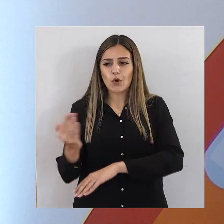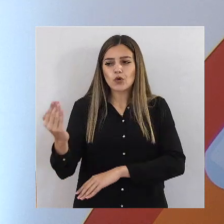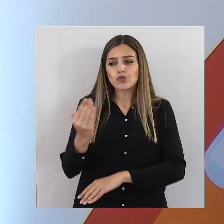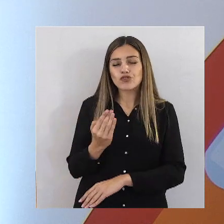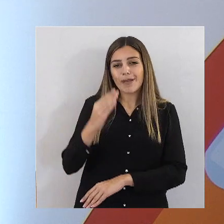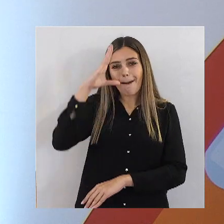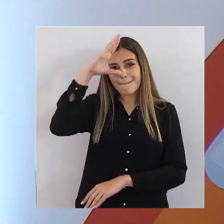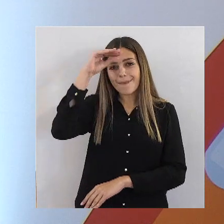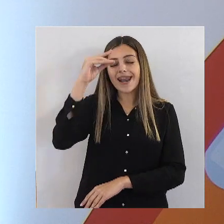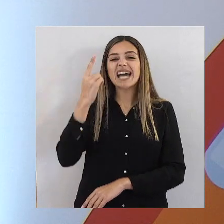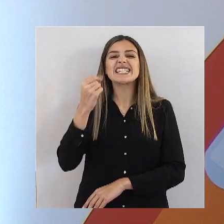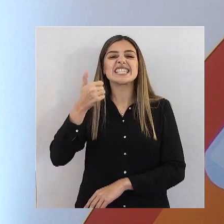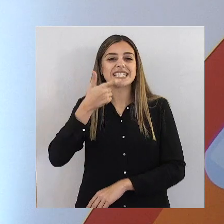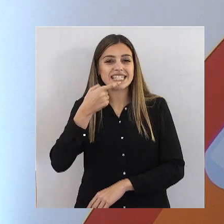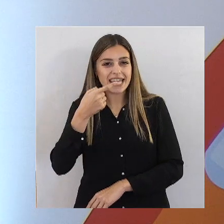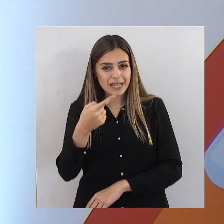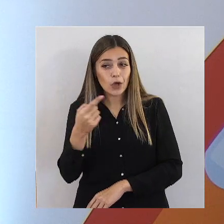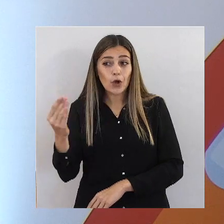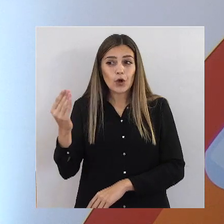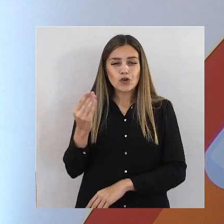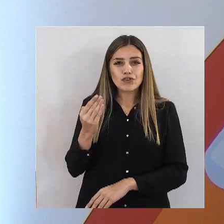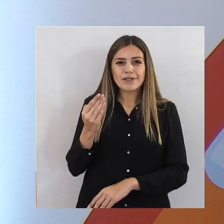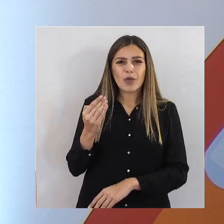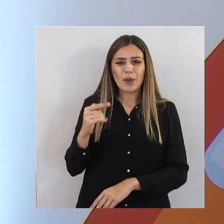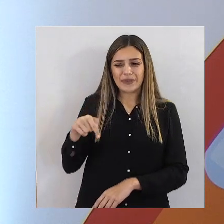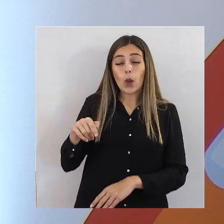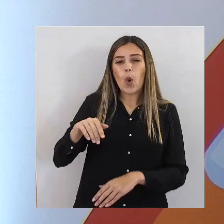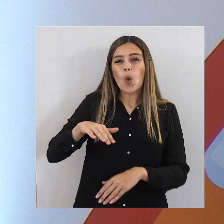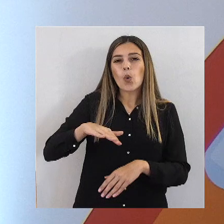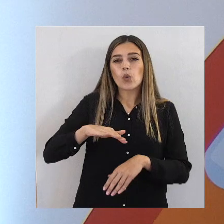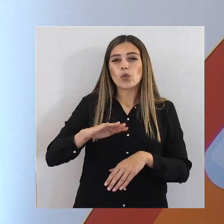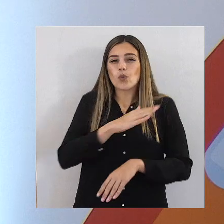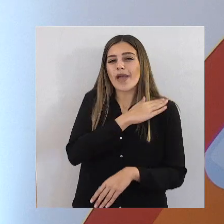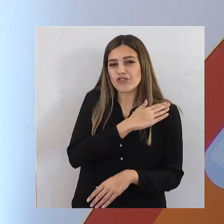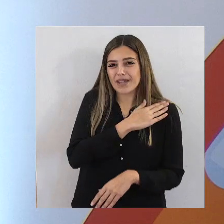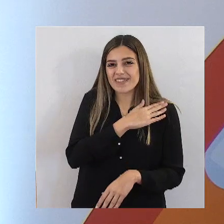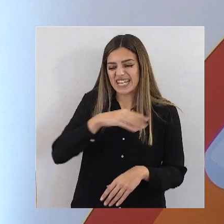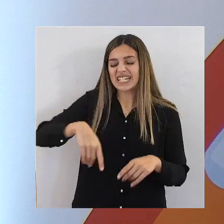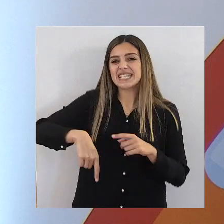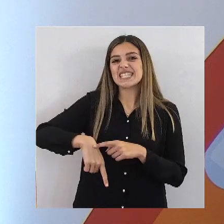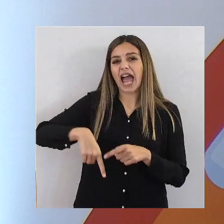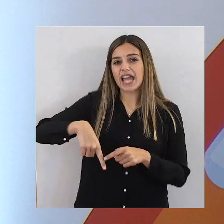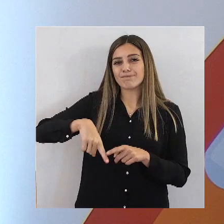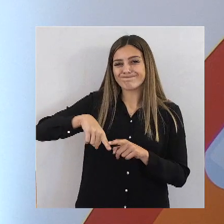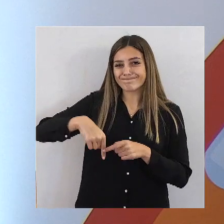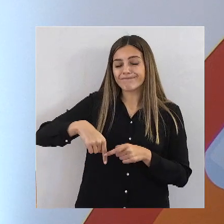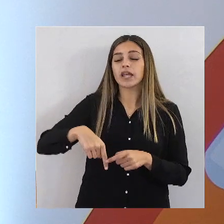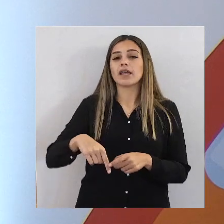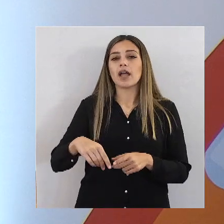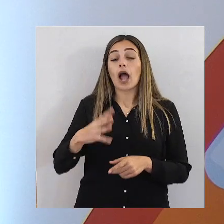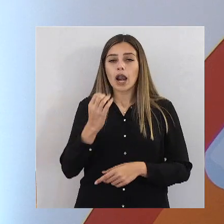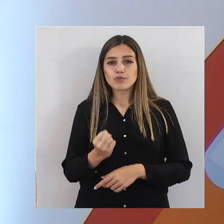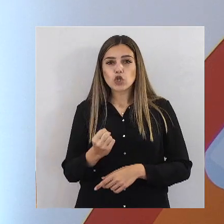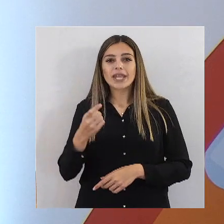came to casualty following a fall needing an X-ray. Given her age, we informed her that we would need to contact